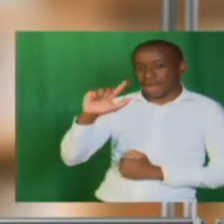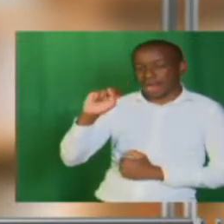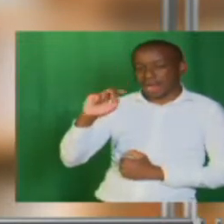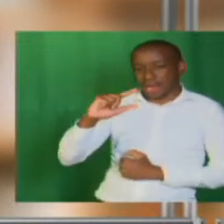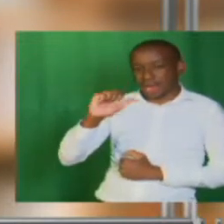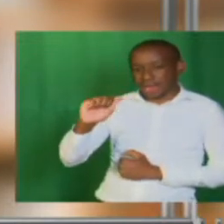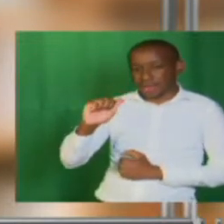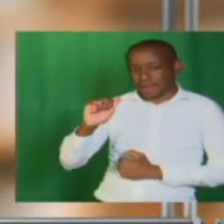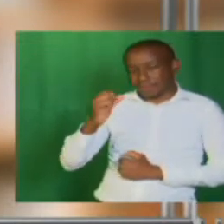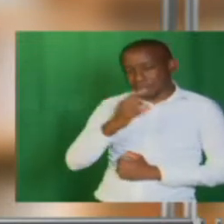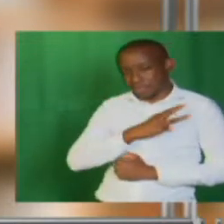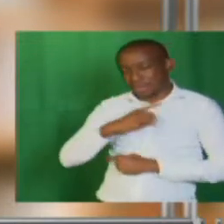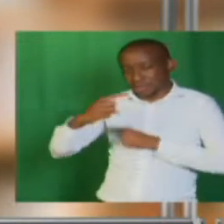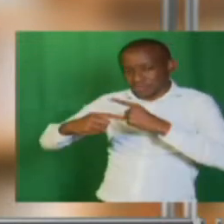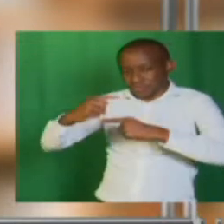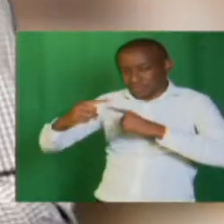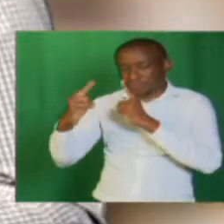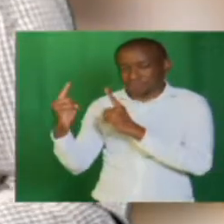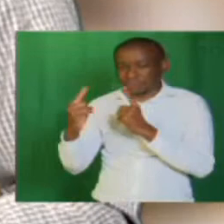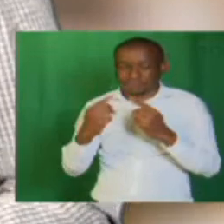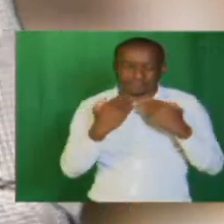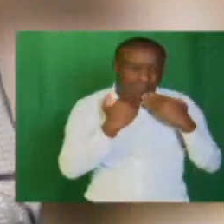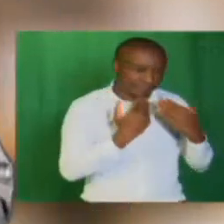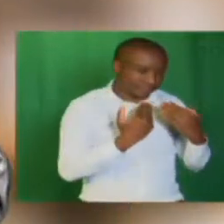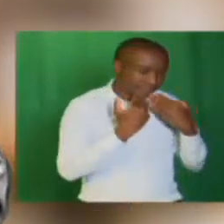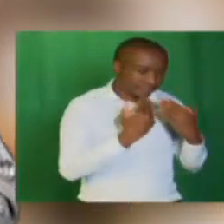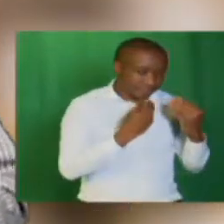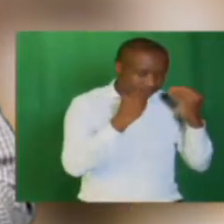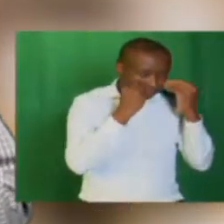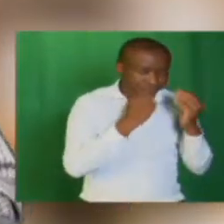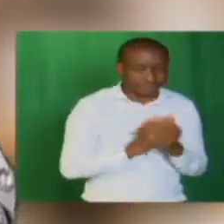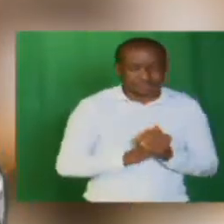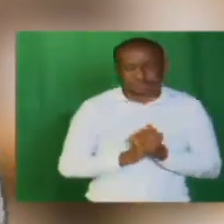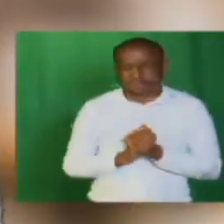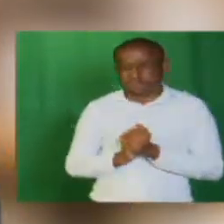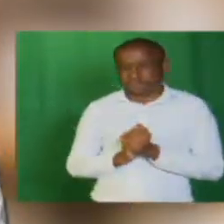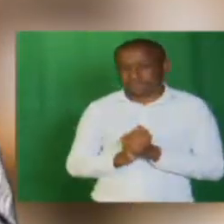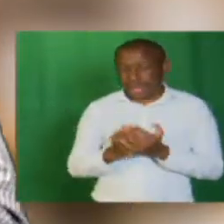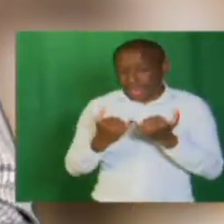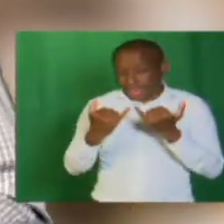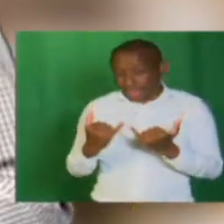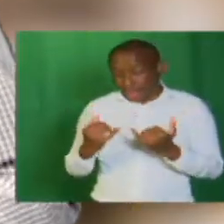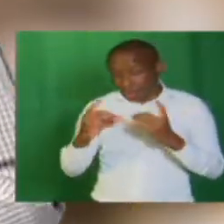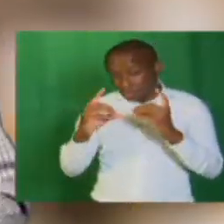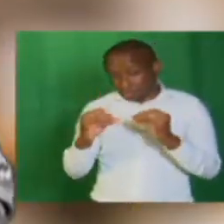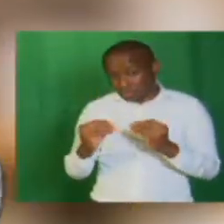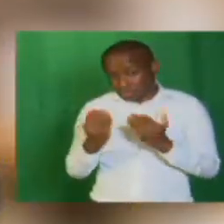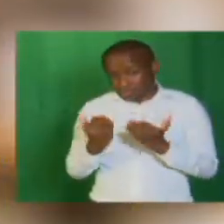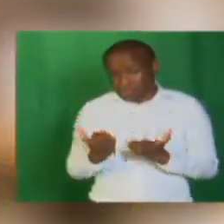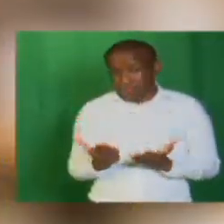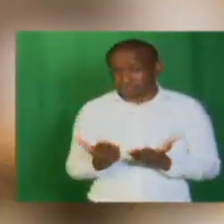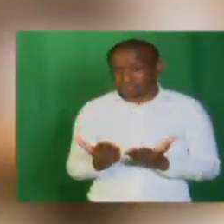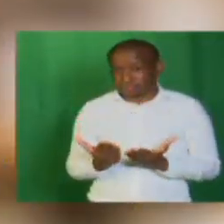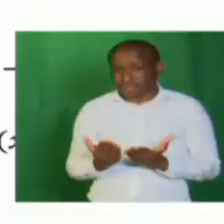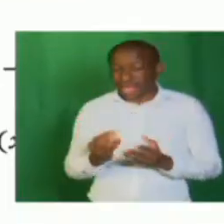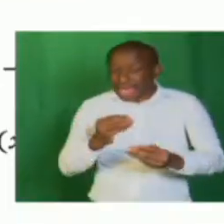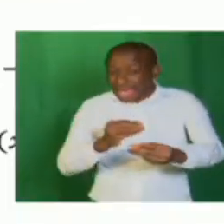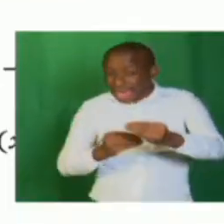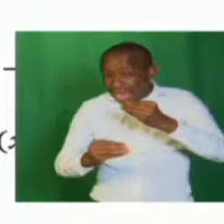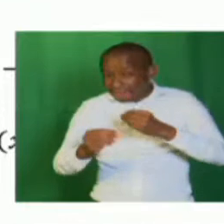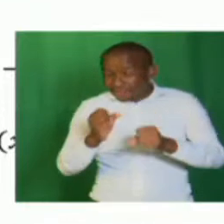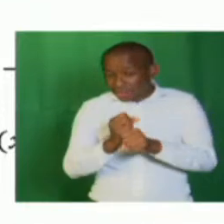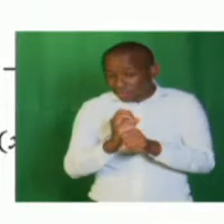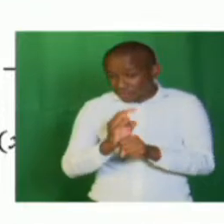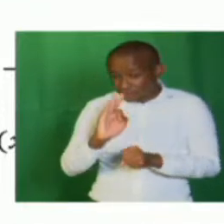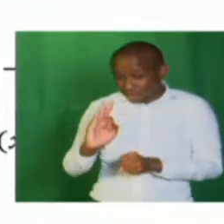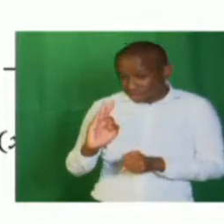I think I'll let you carry on with your lesson. Thank you very much, Wazi. We were still saying the inverse of a function